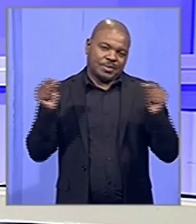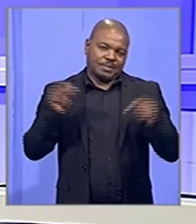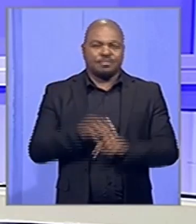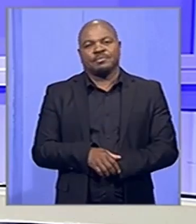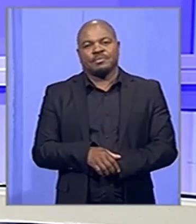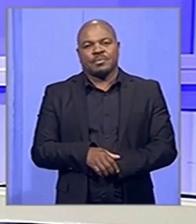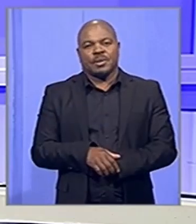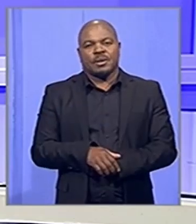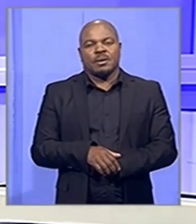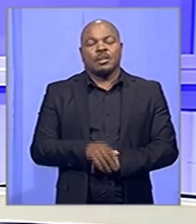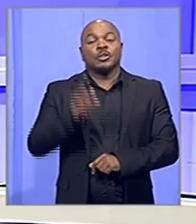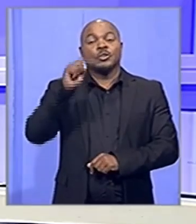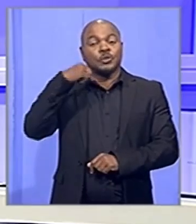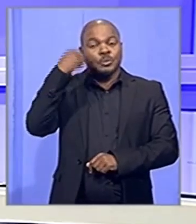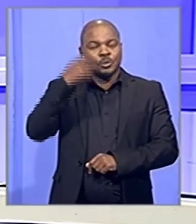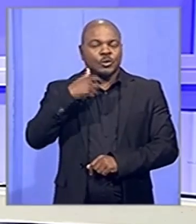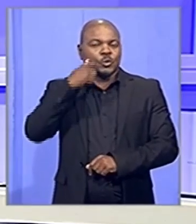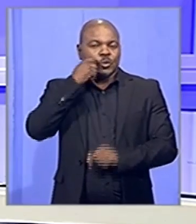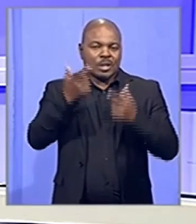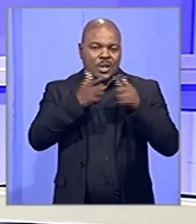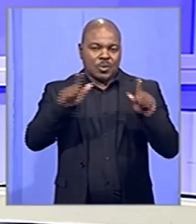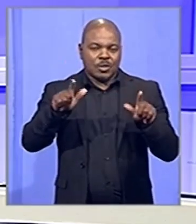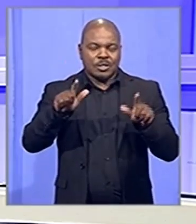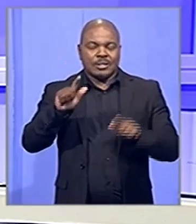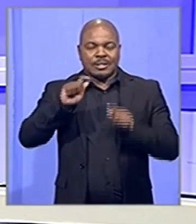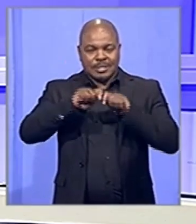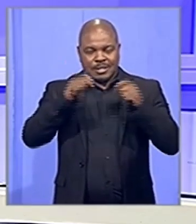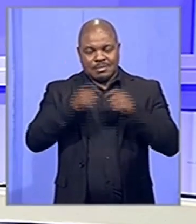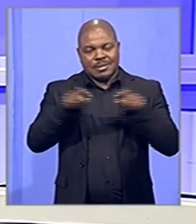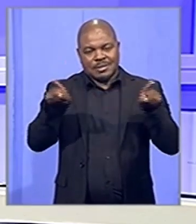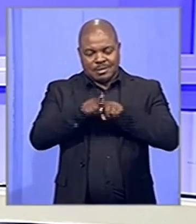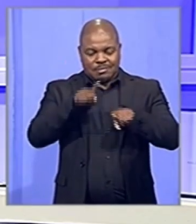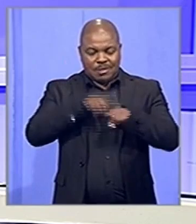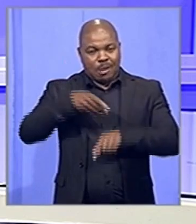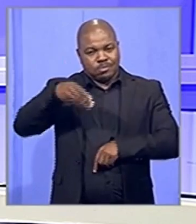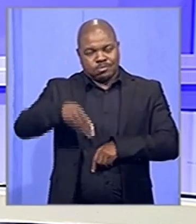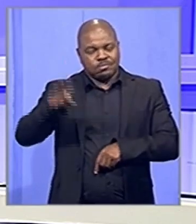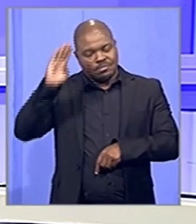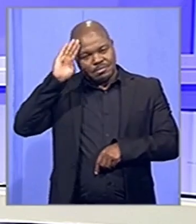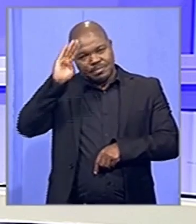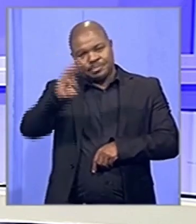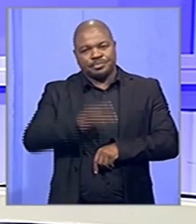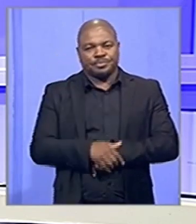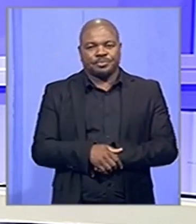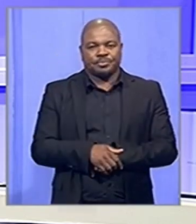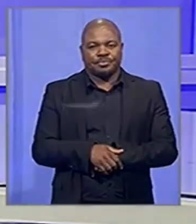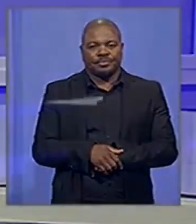mona boha moifo wa rona wa ditaba tsa Setswana hosane ka yona nako ena ke yona taba.